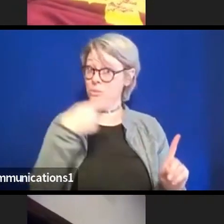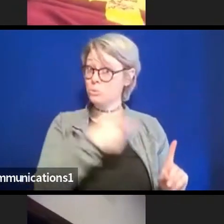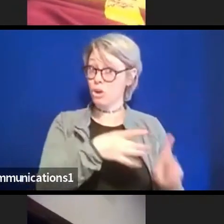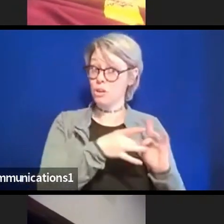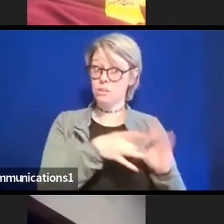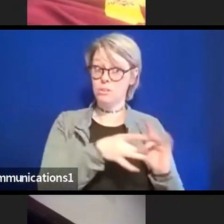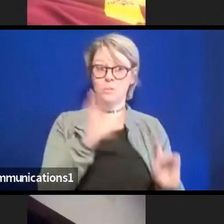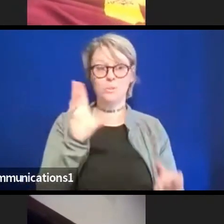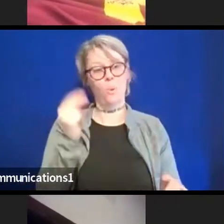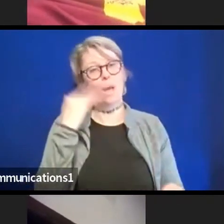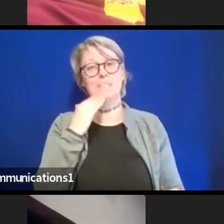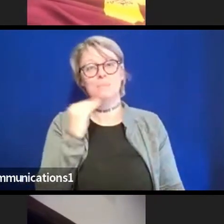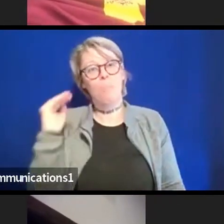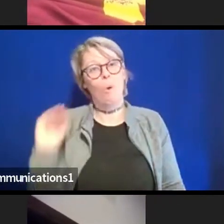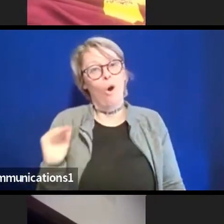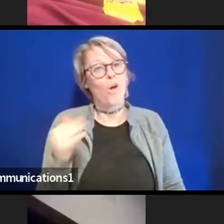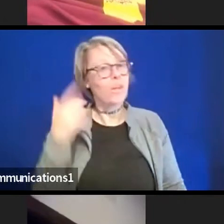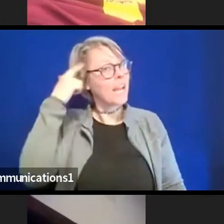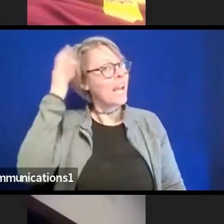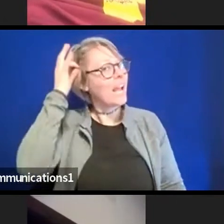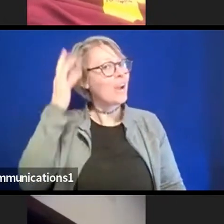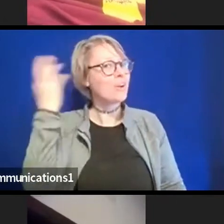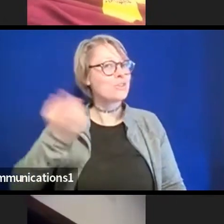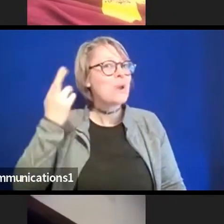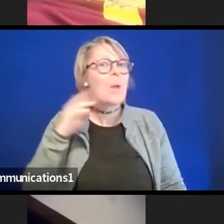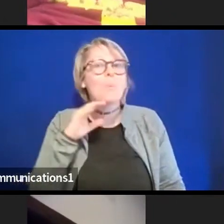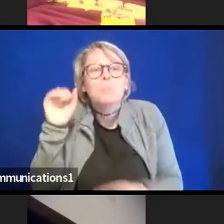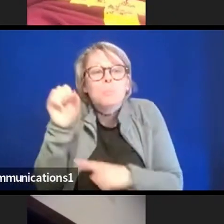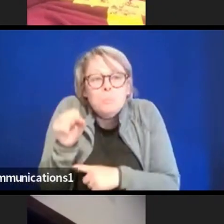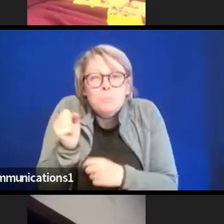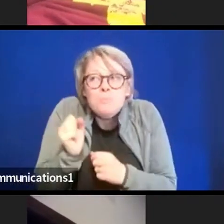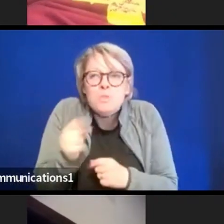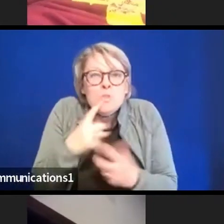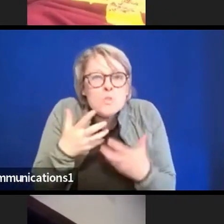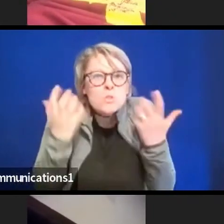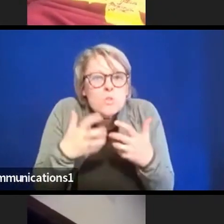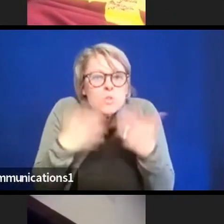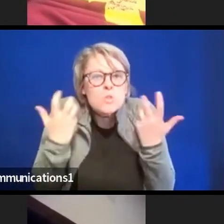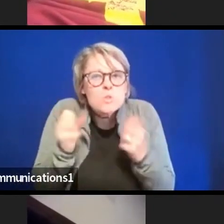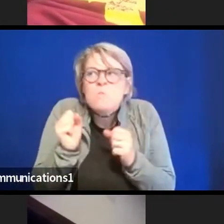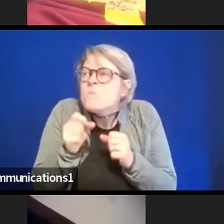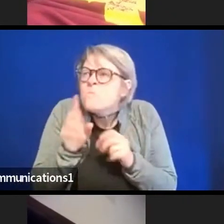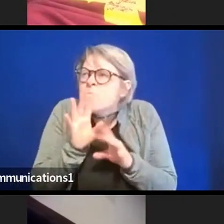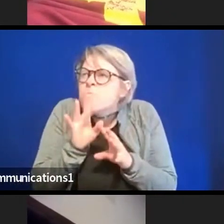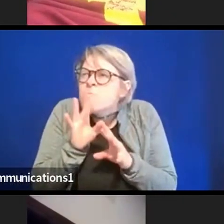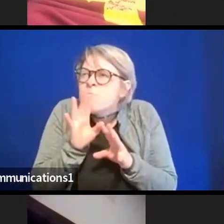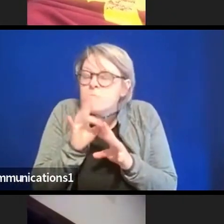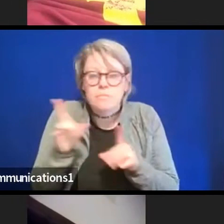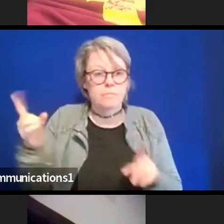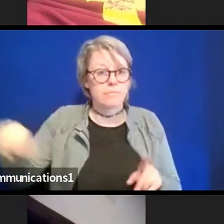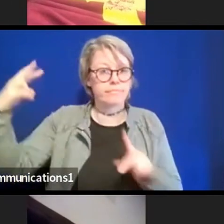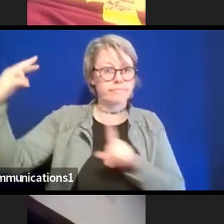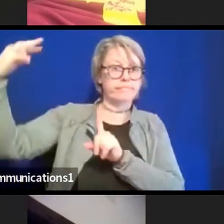she's small and she's got gray hair and she gets a bit angry sometimes and they think, you know, they don't